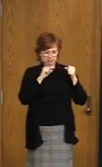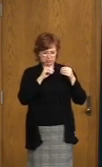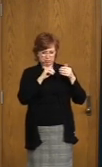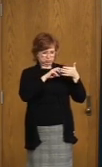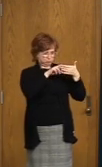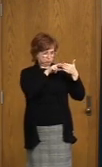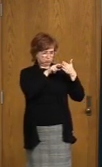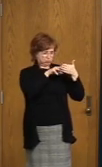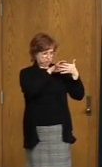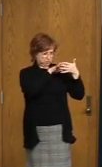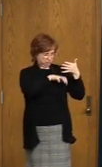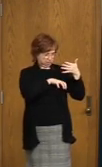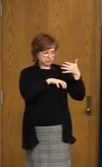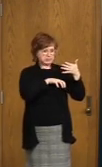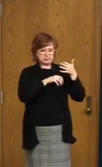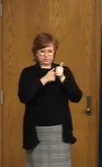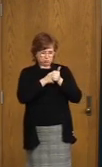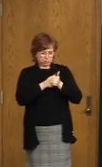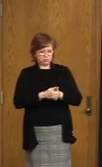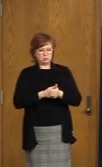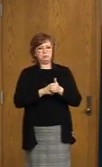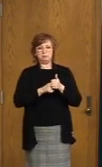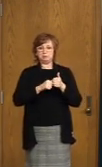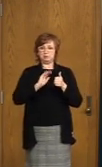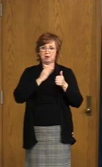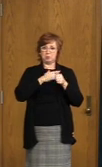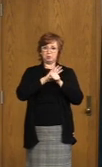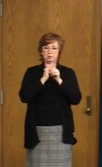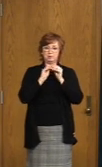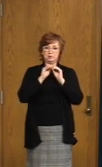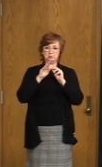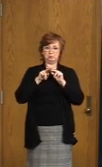numbers. And while obviously